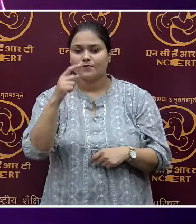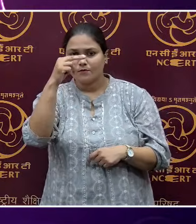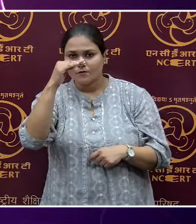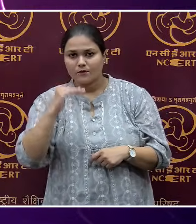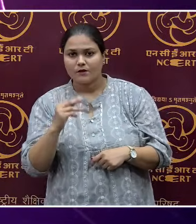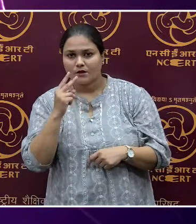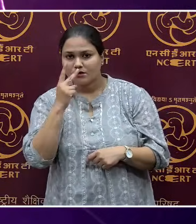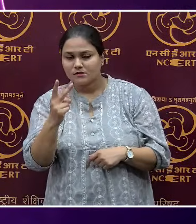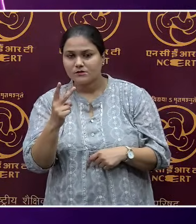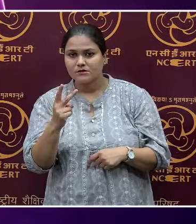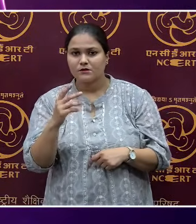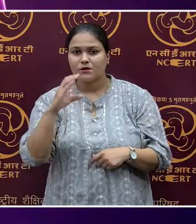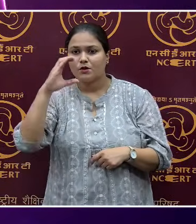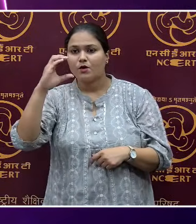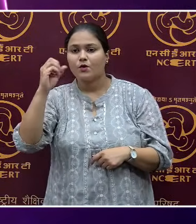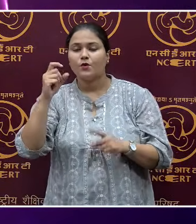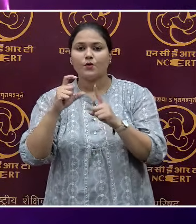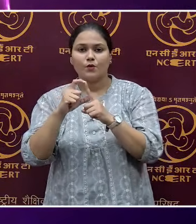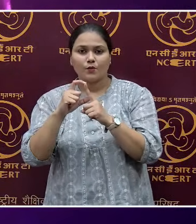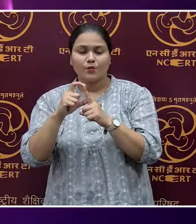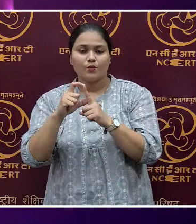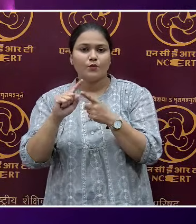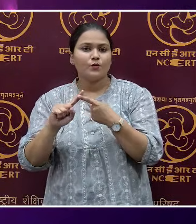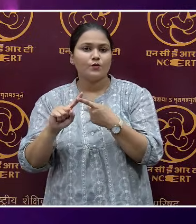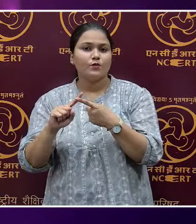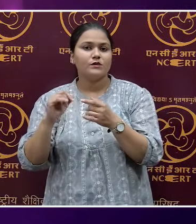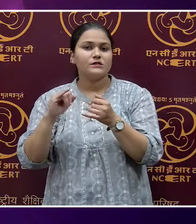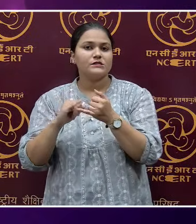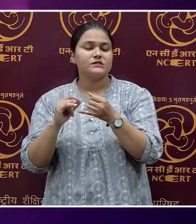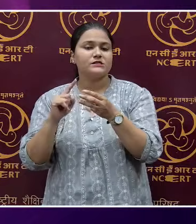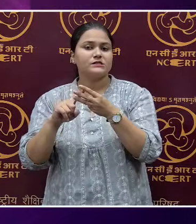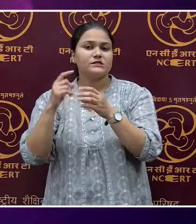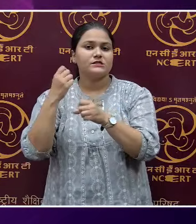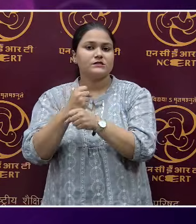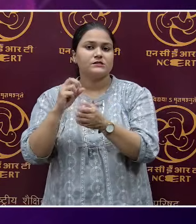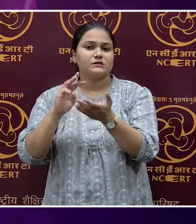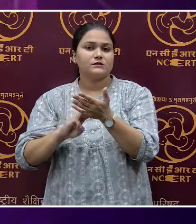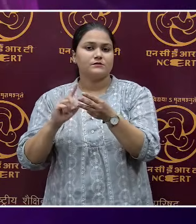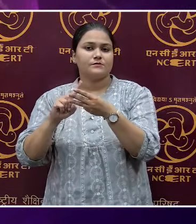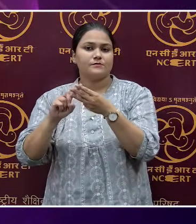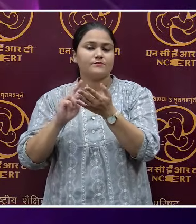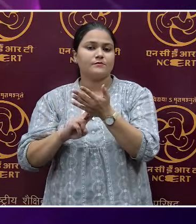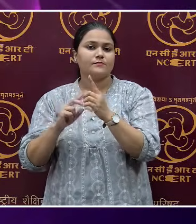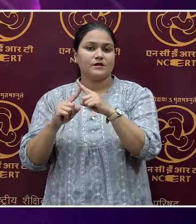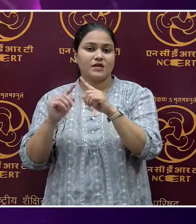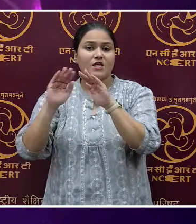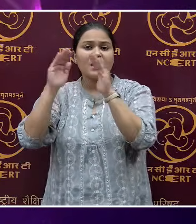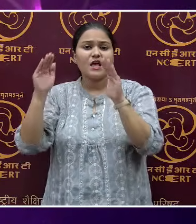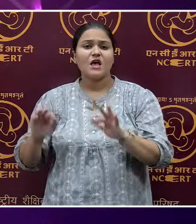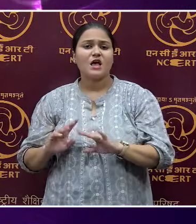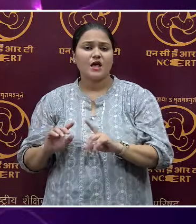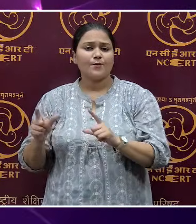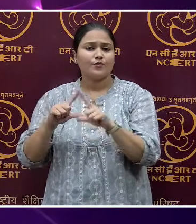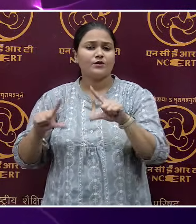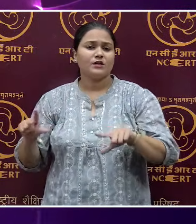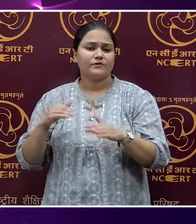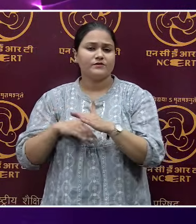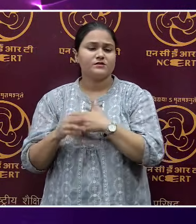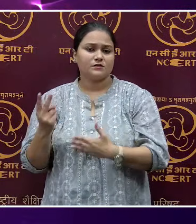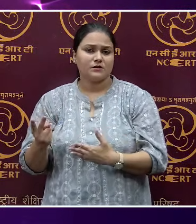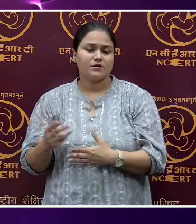see this is the code segment. Actually this is the code segment that is converted in the computer language that we are talking about.